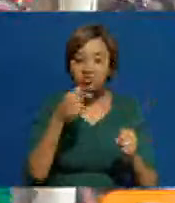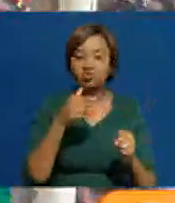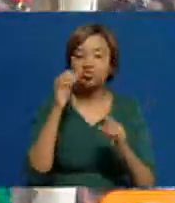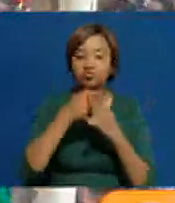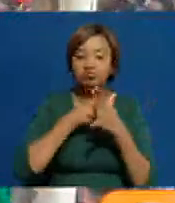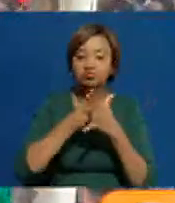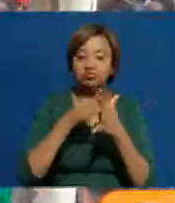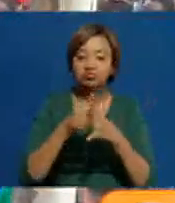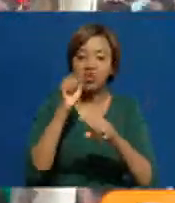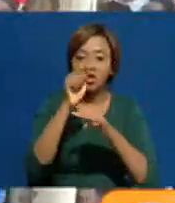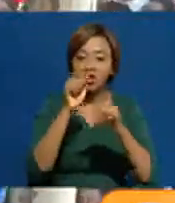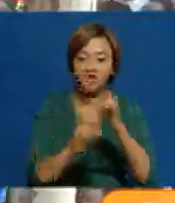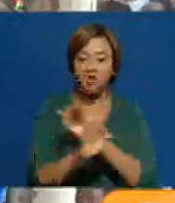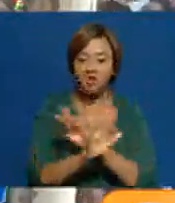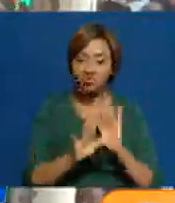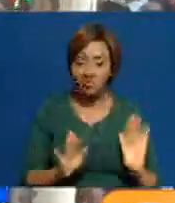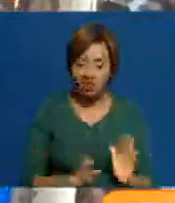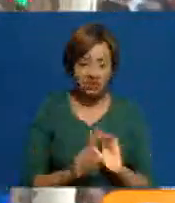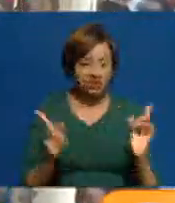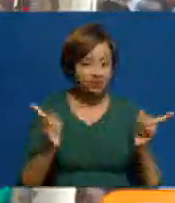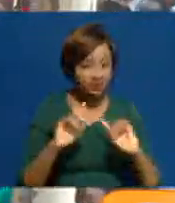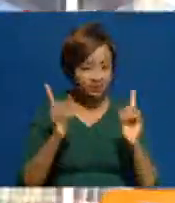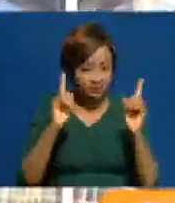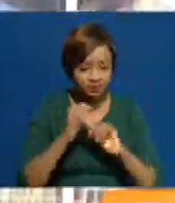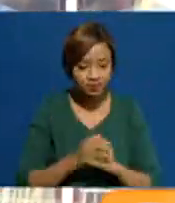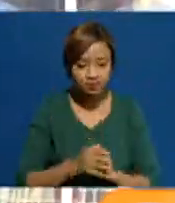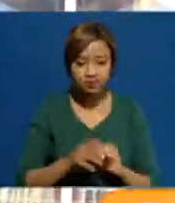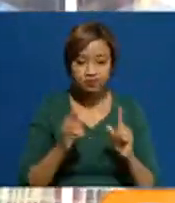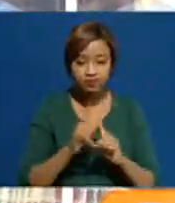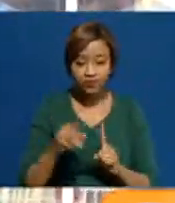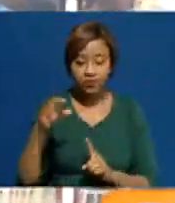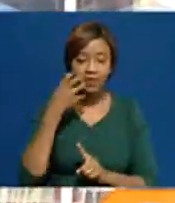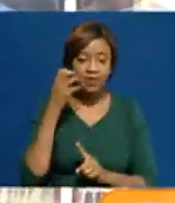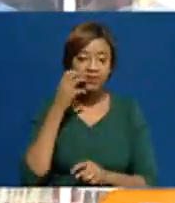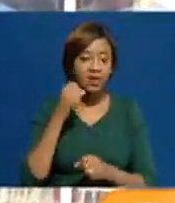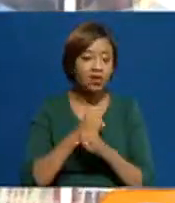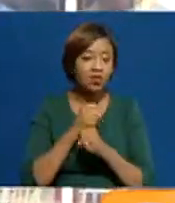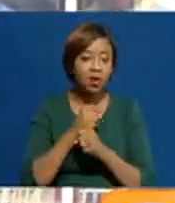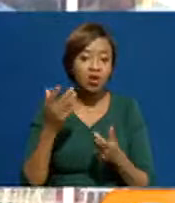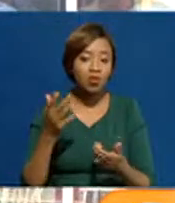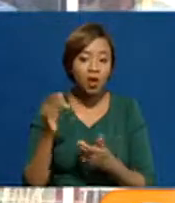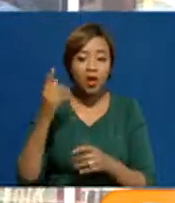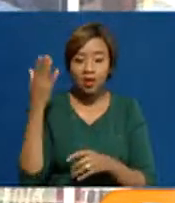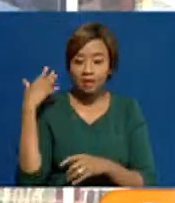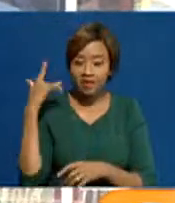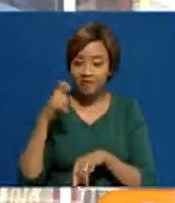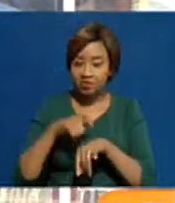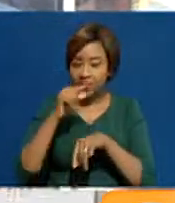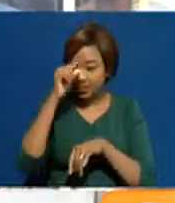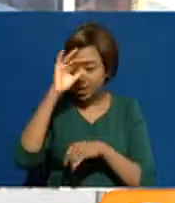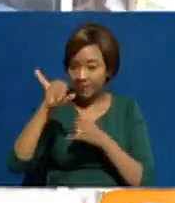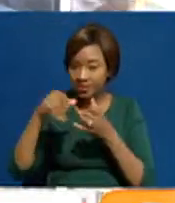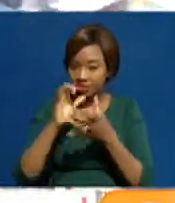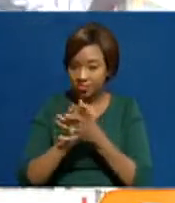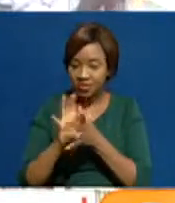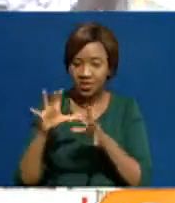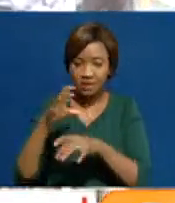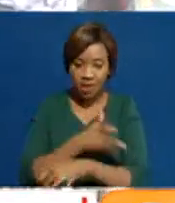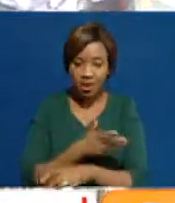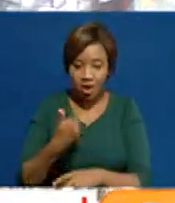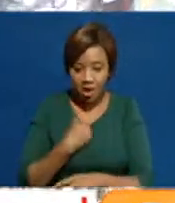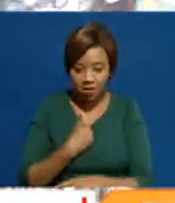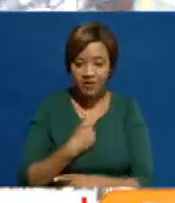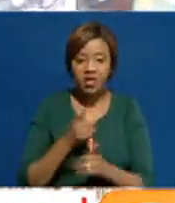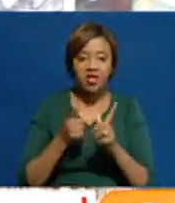alikuwa mfanyikazi wa serikali ya Jubilee. Na hii mambo ya kumfuata na kujaribu kuweka makaratasi kule